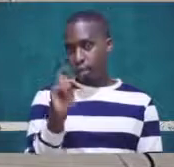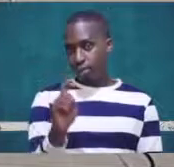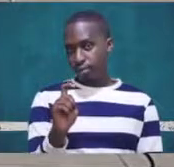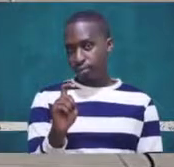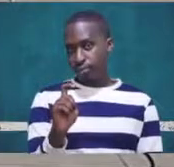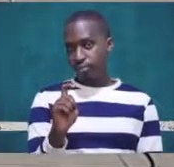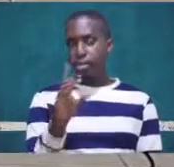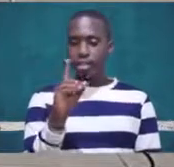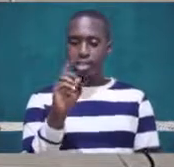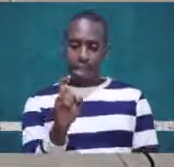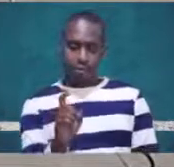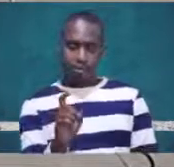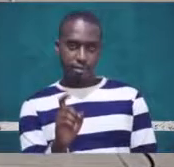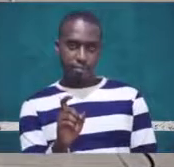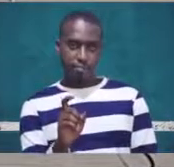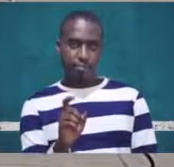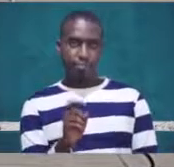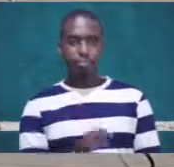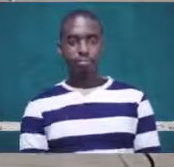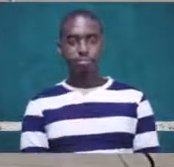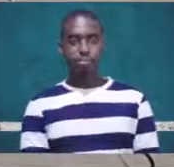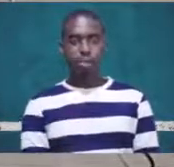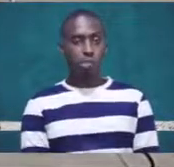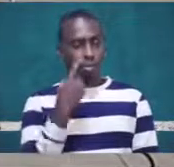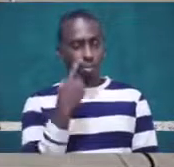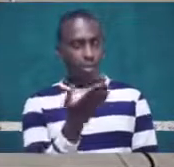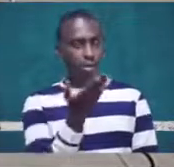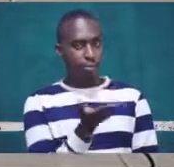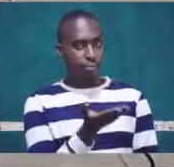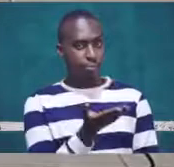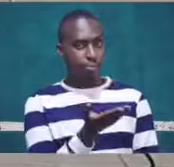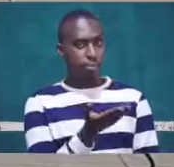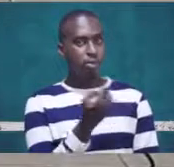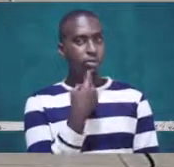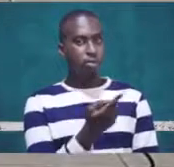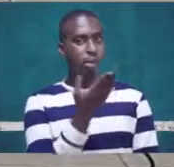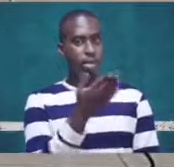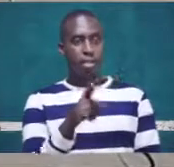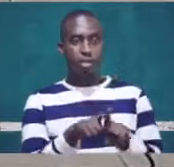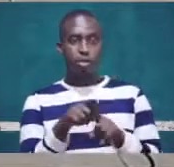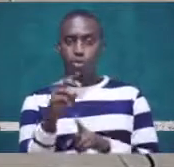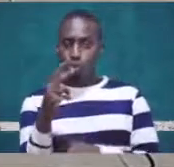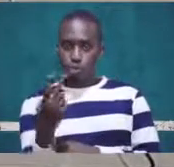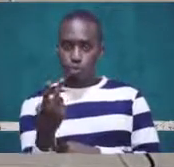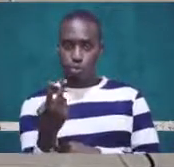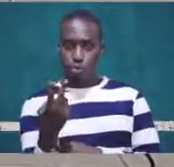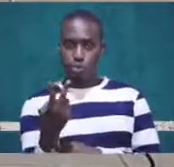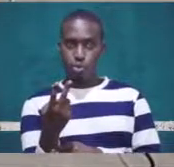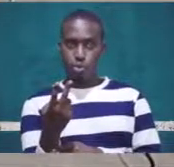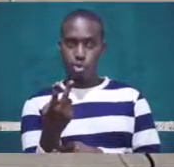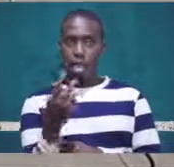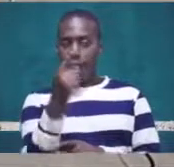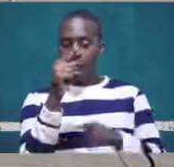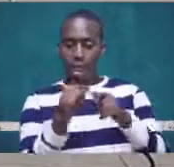2x dx. Do you see? So this is equal to